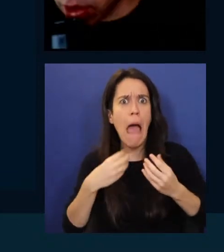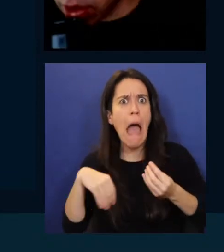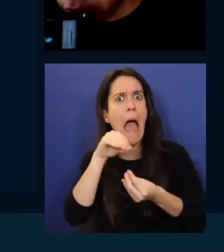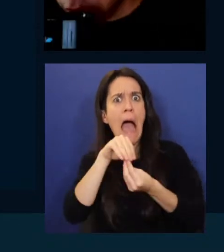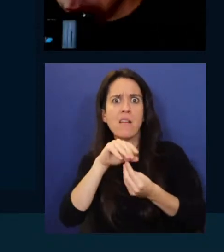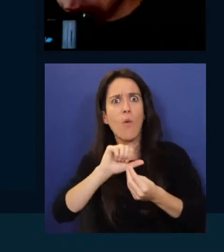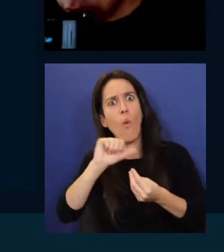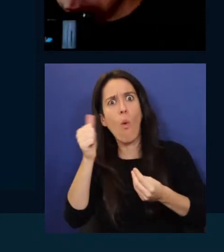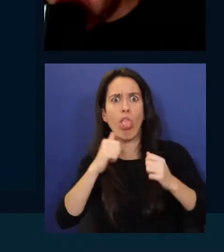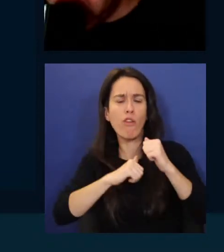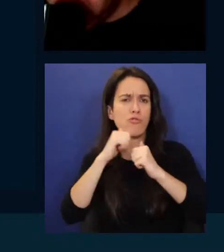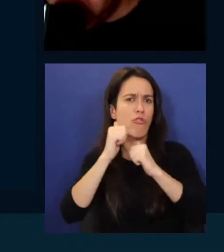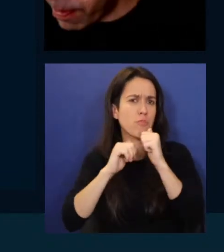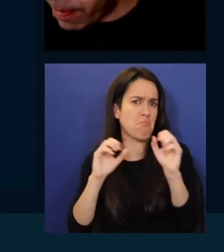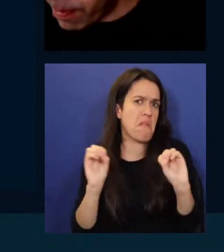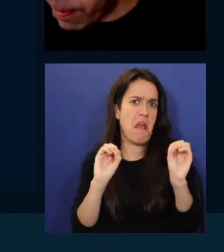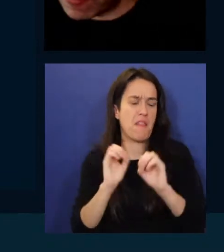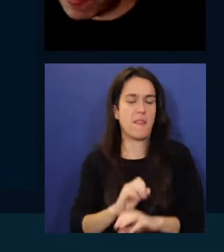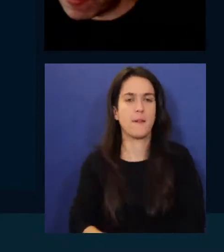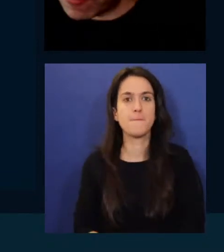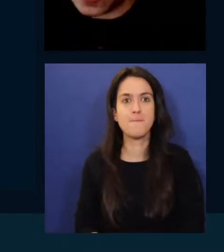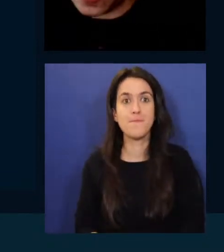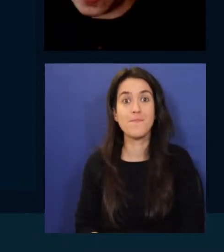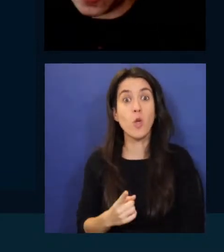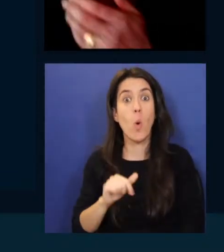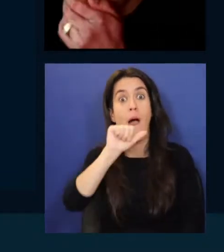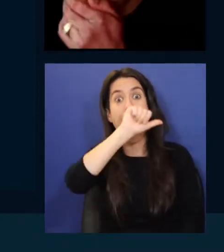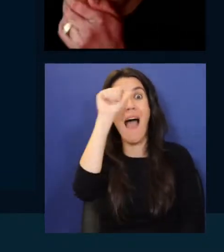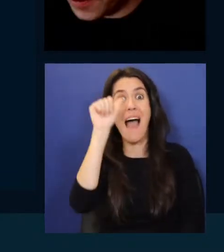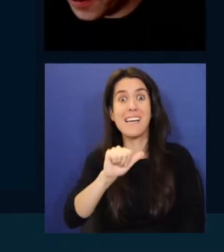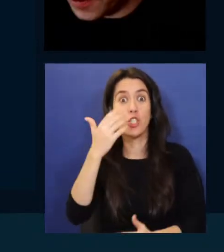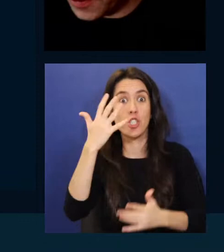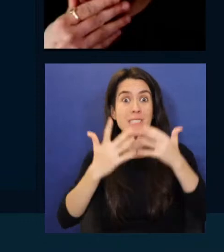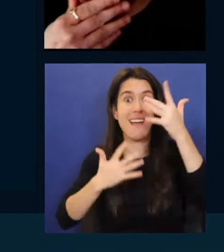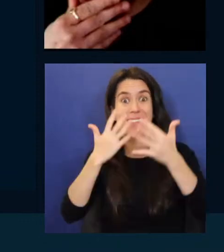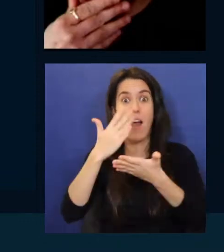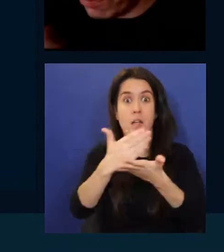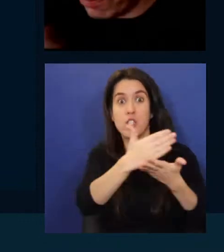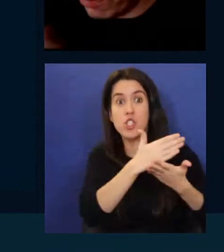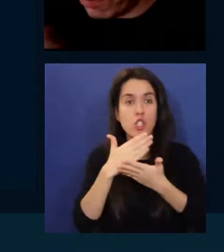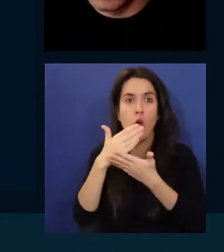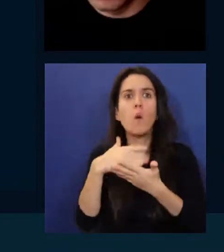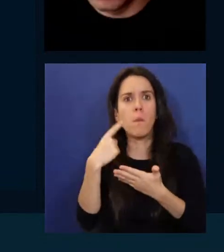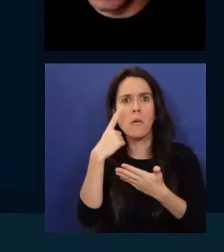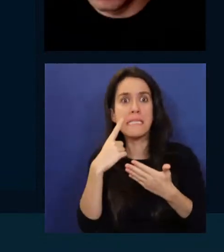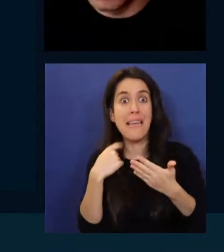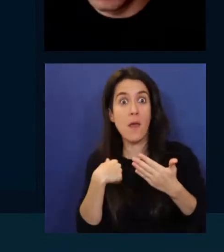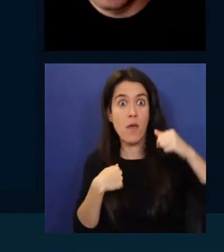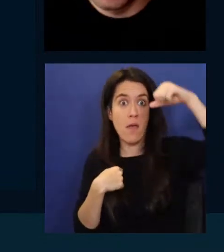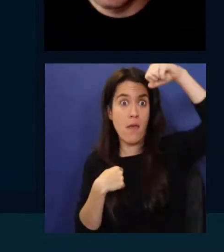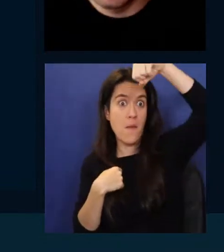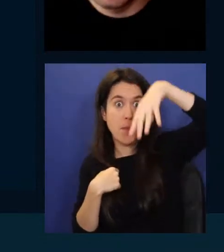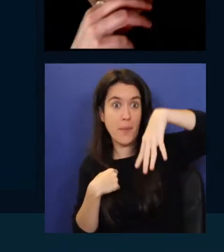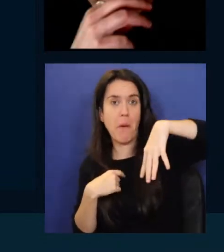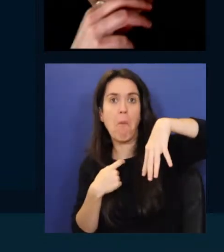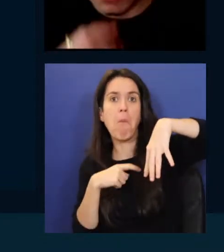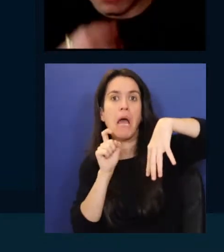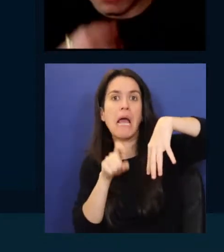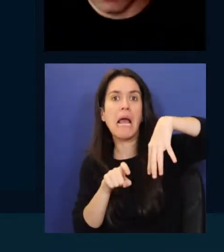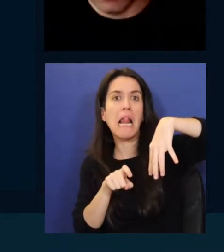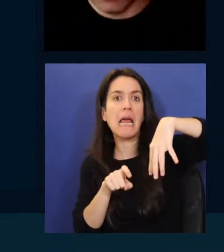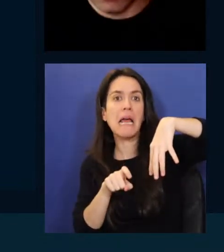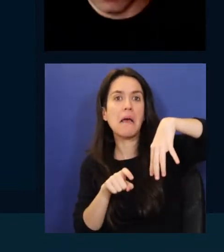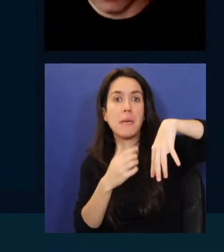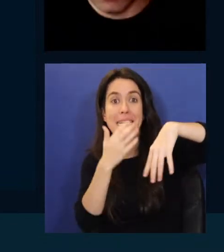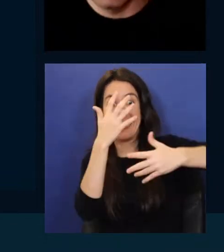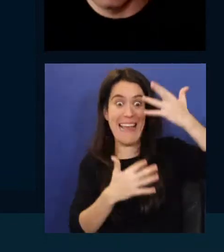infrastructure. Using Azure Data Share, Lisa shares data with John with just a few clicks. To